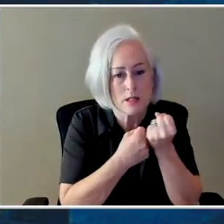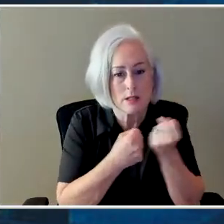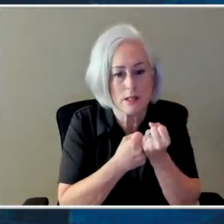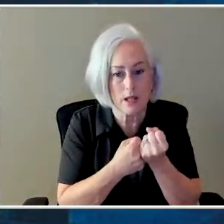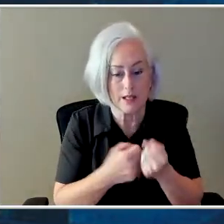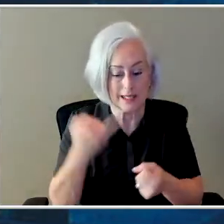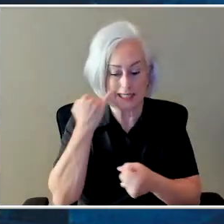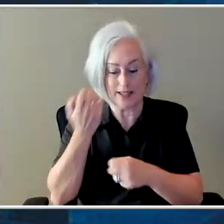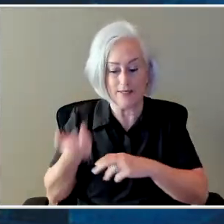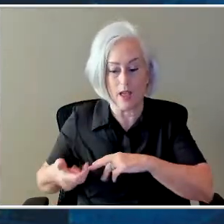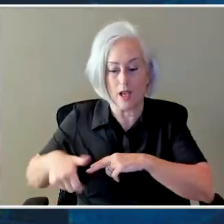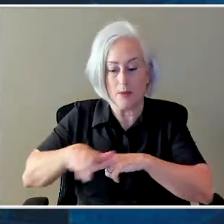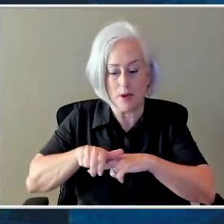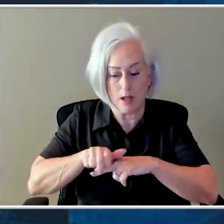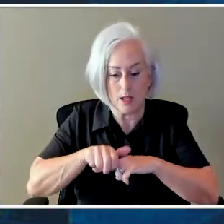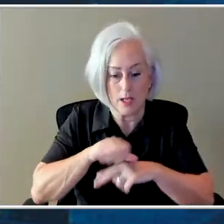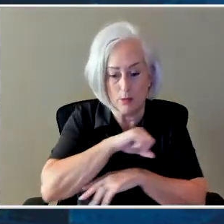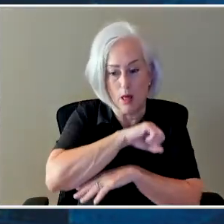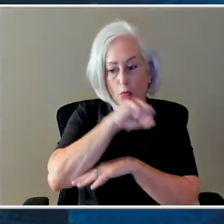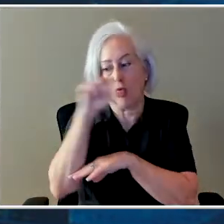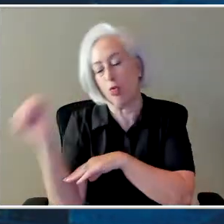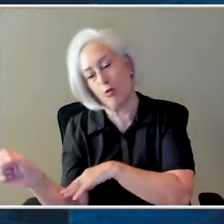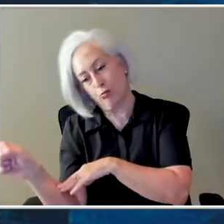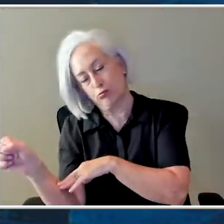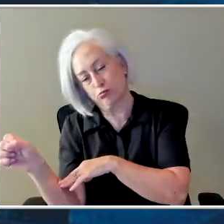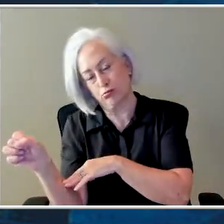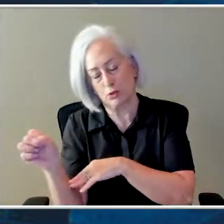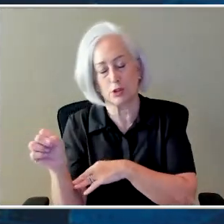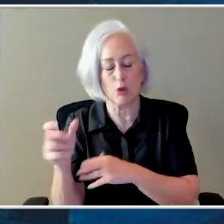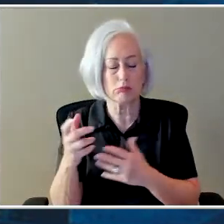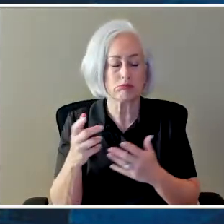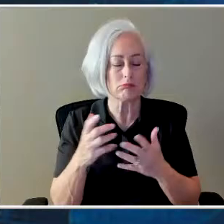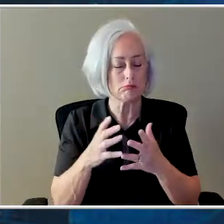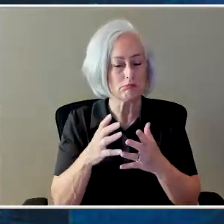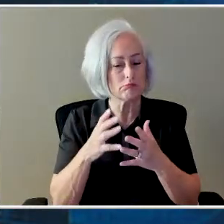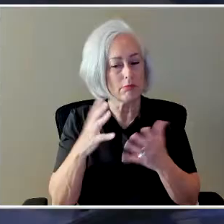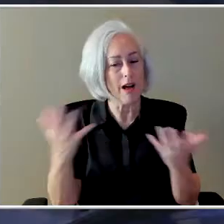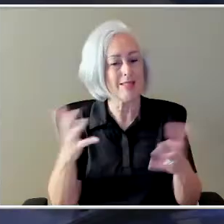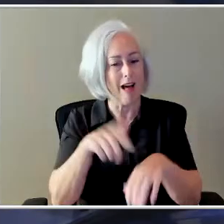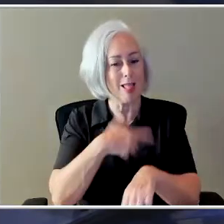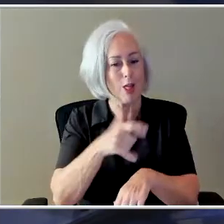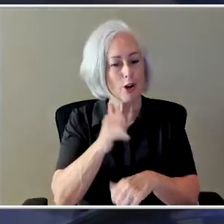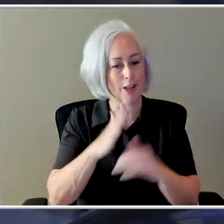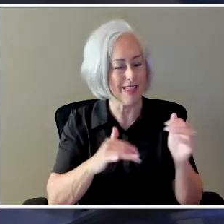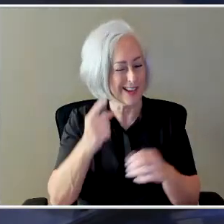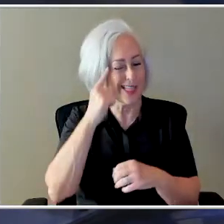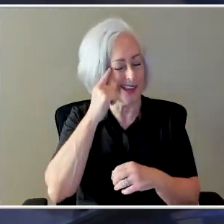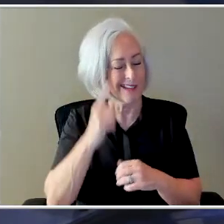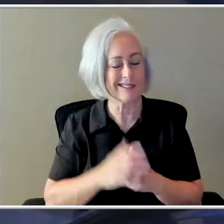topple to the other side. And so I feel like it does take a lot longer than you think too, so. Kurt, what do you remember